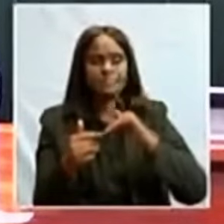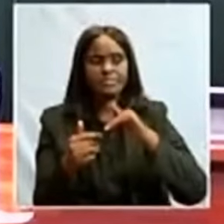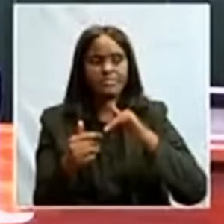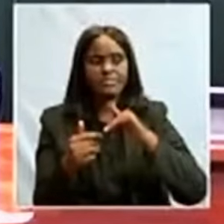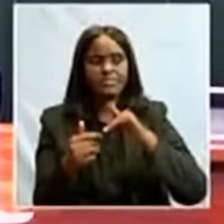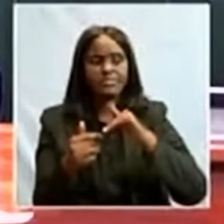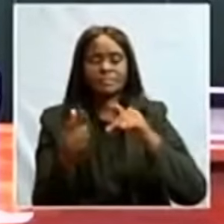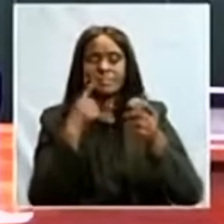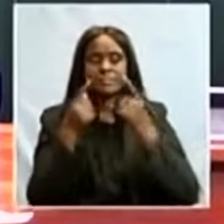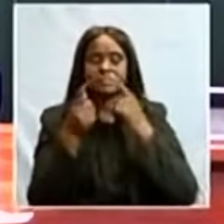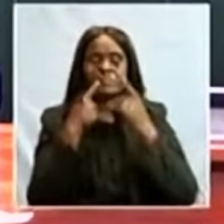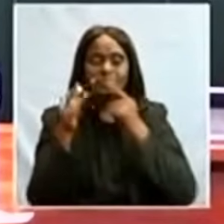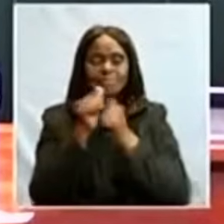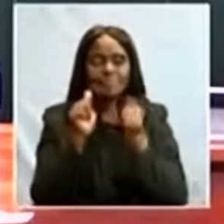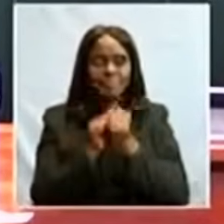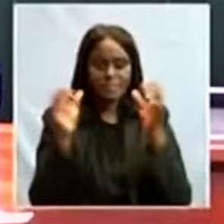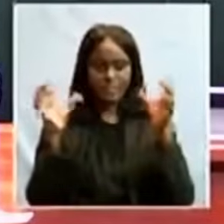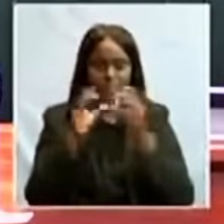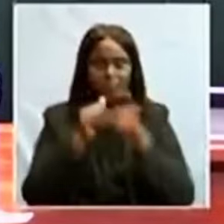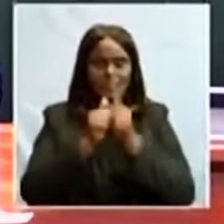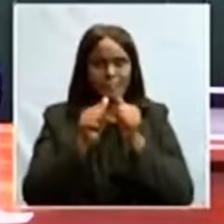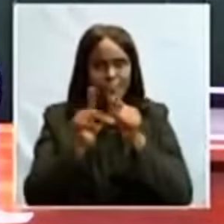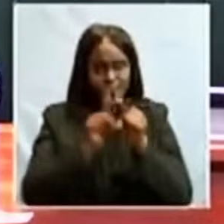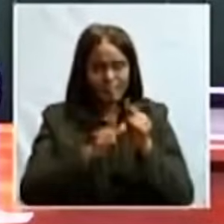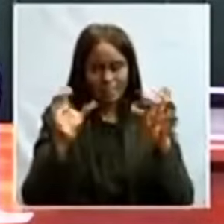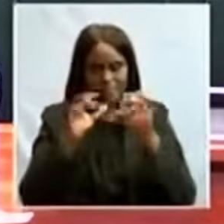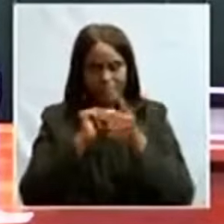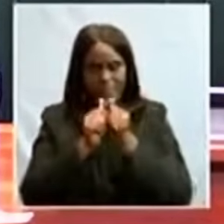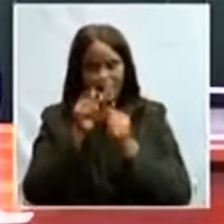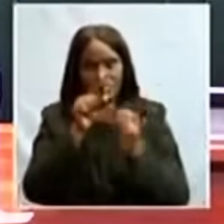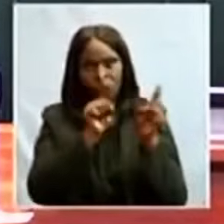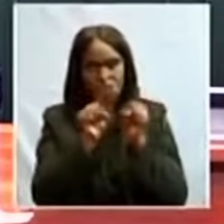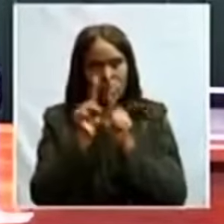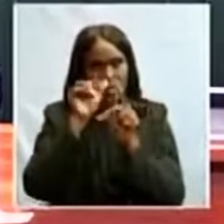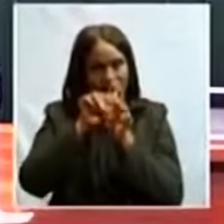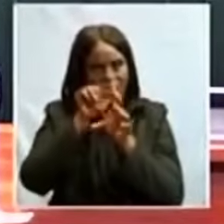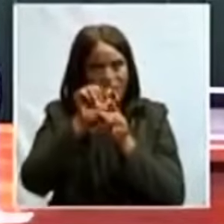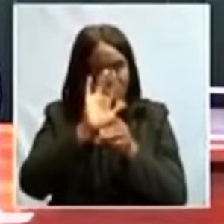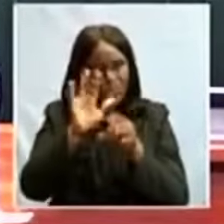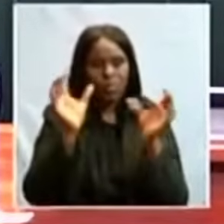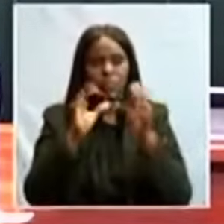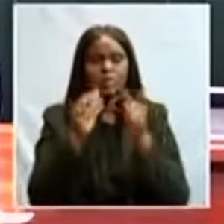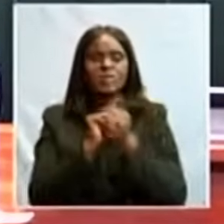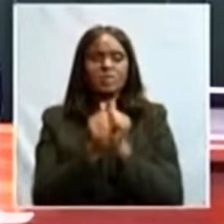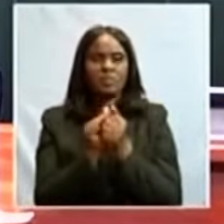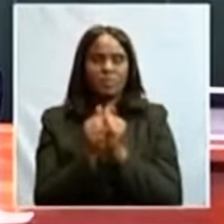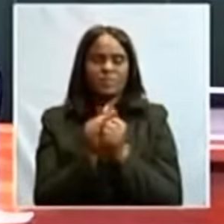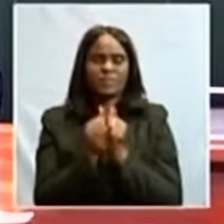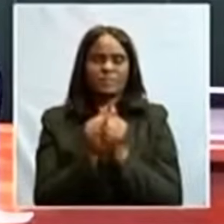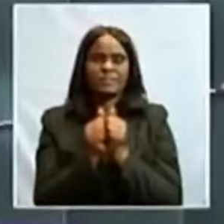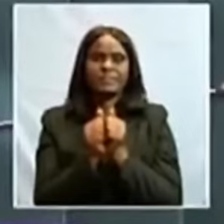We are talking about the community sport, and the community sport, you are also part of the community sport.